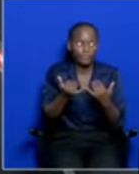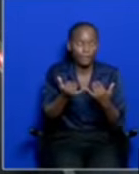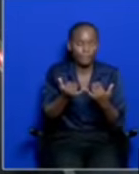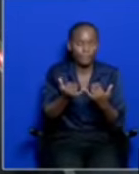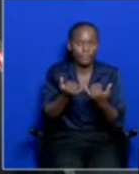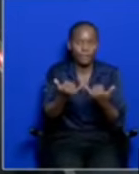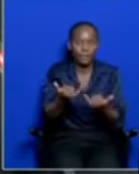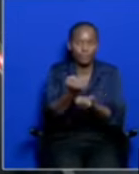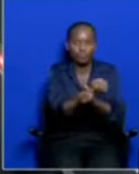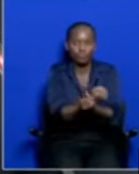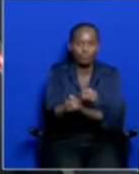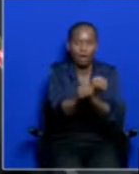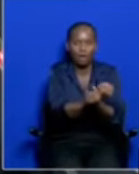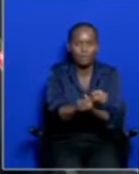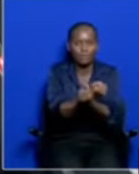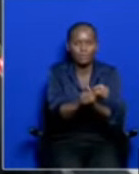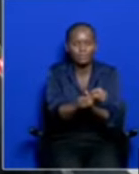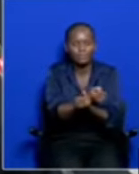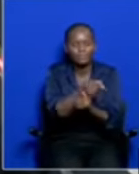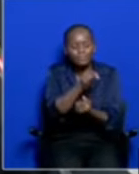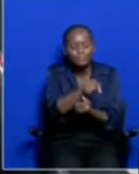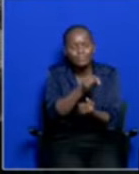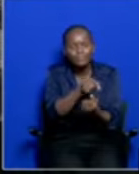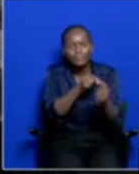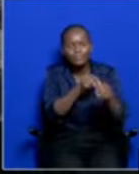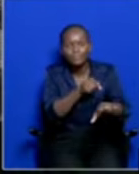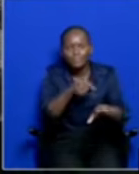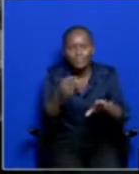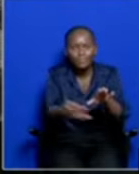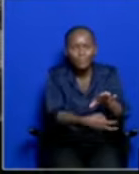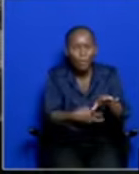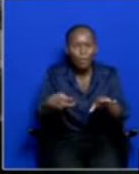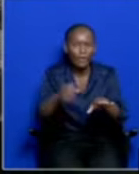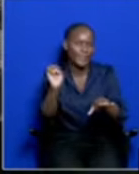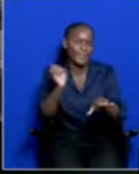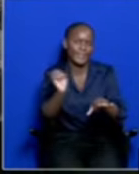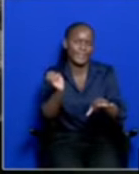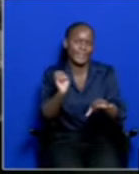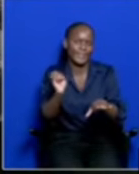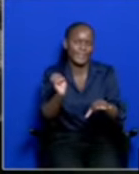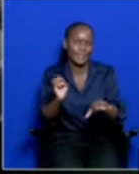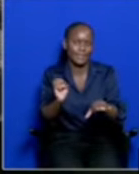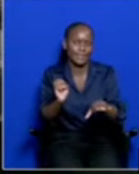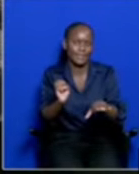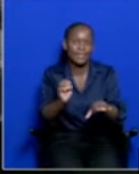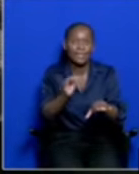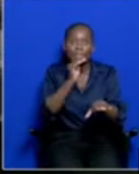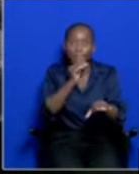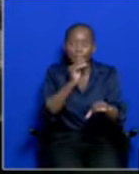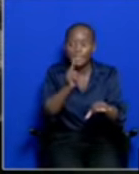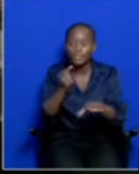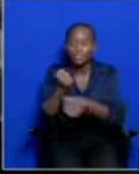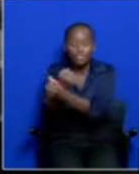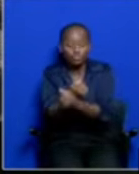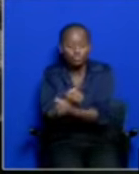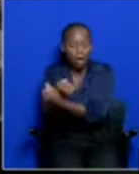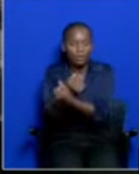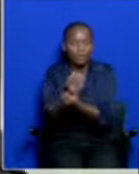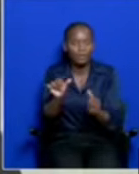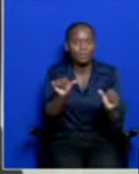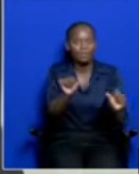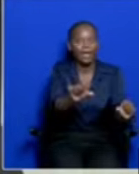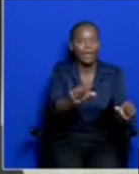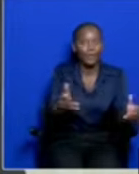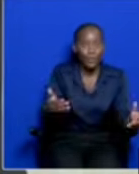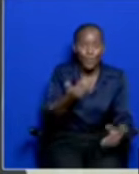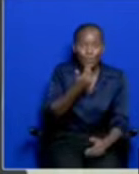stolen, because at the end of the day, they have returned the truck to Empd. So